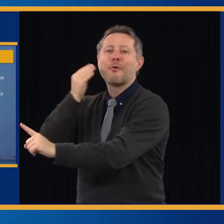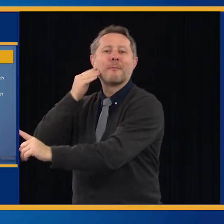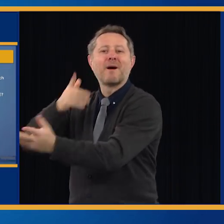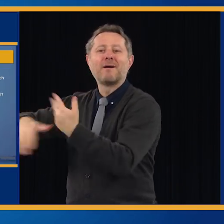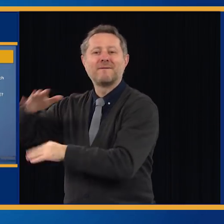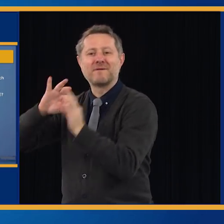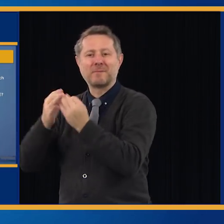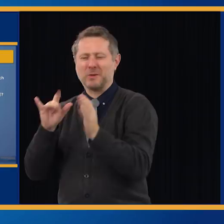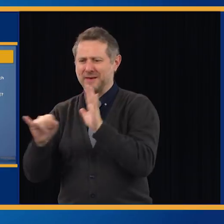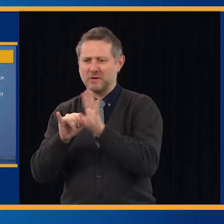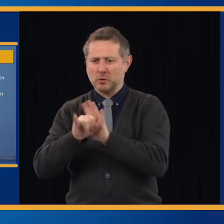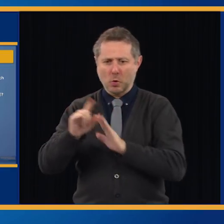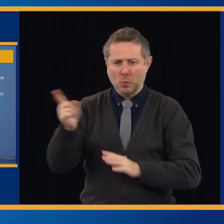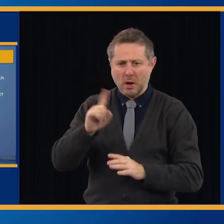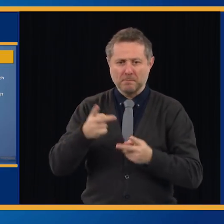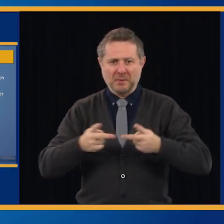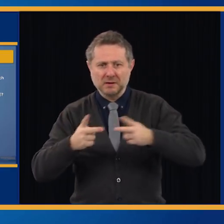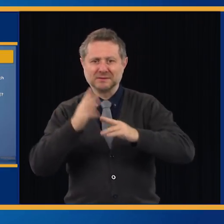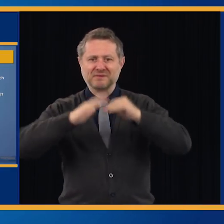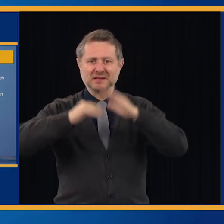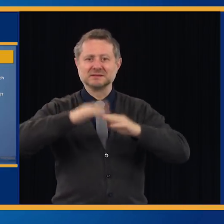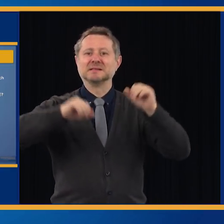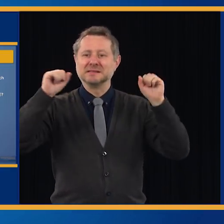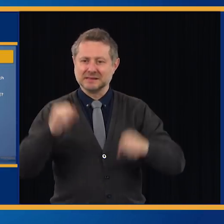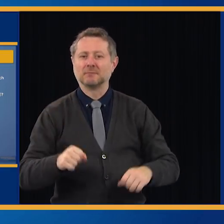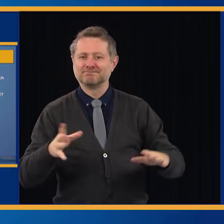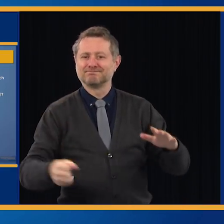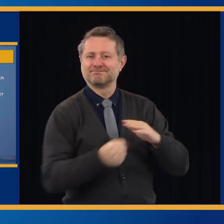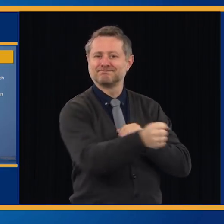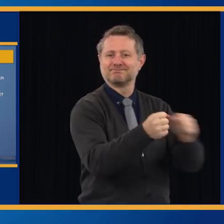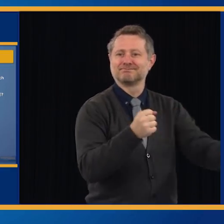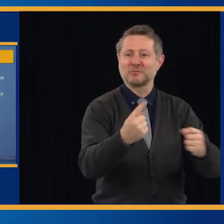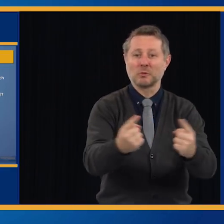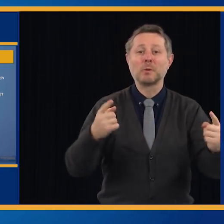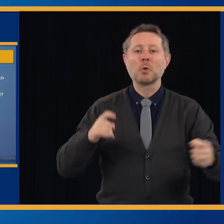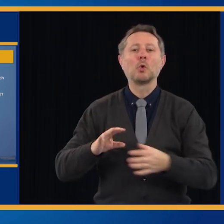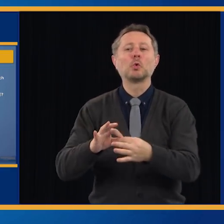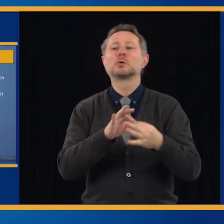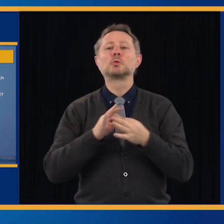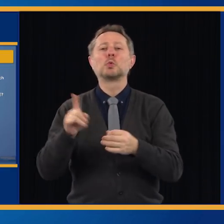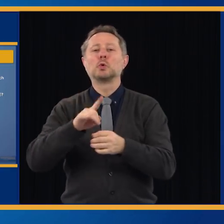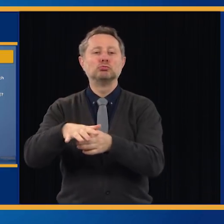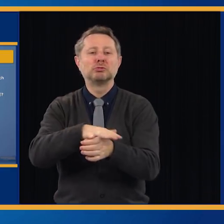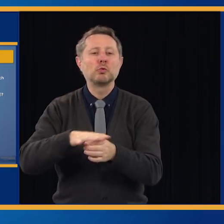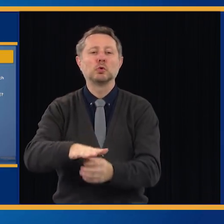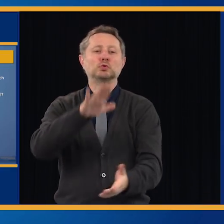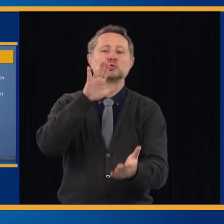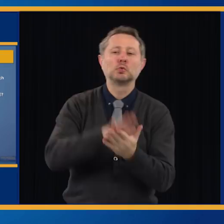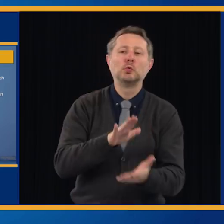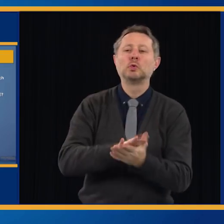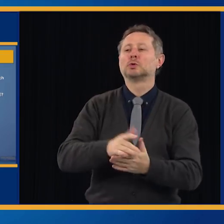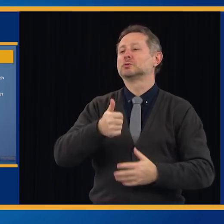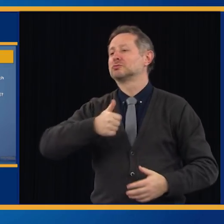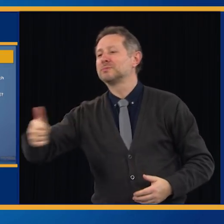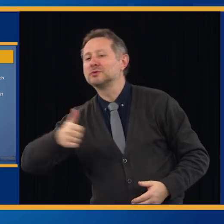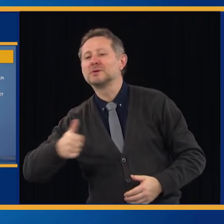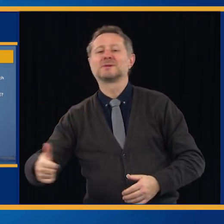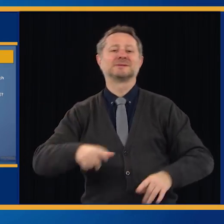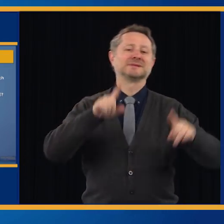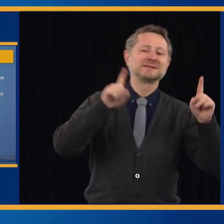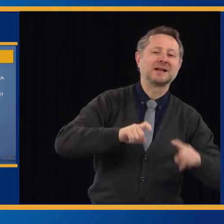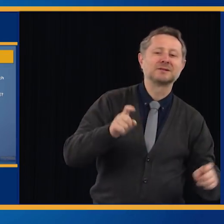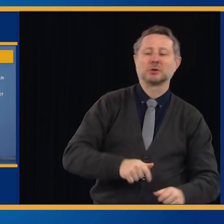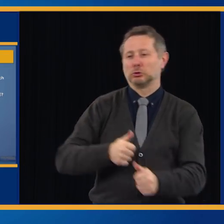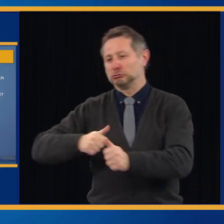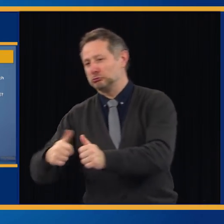to coordinate regionally, the schools, transportation network, testing, tracing. This all has to be